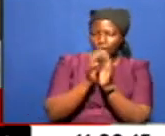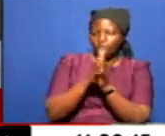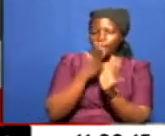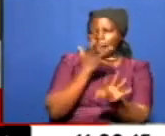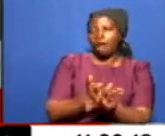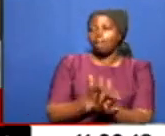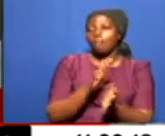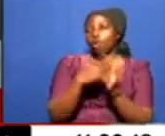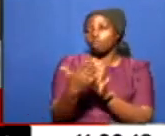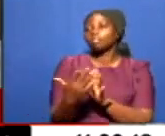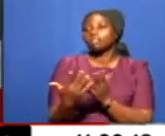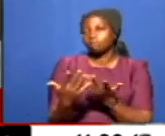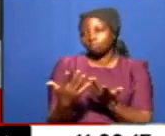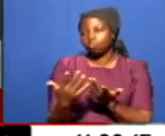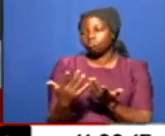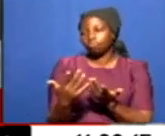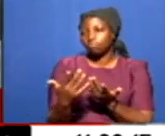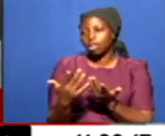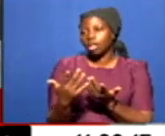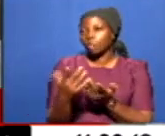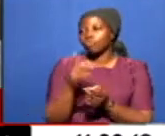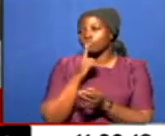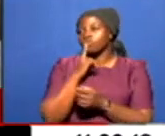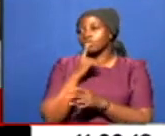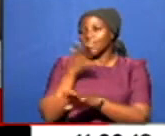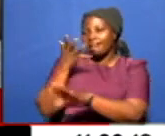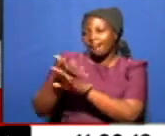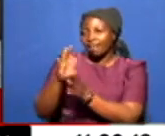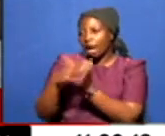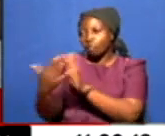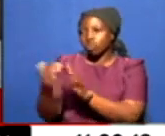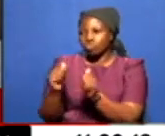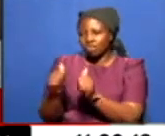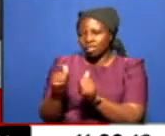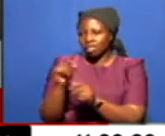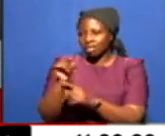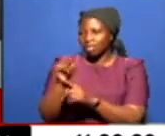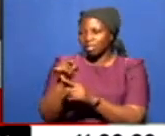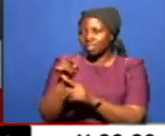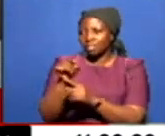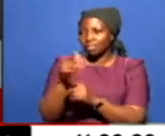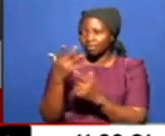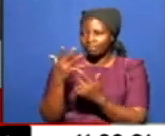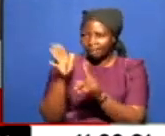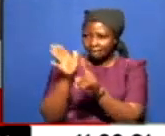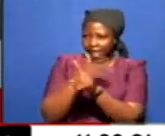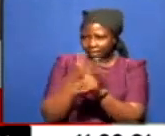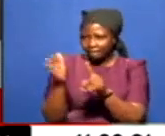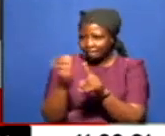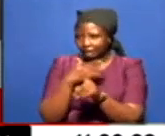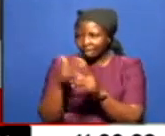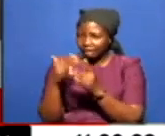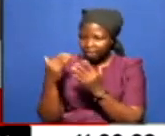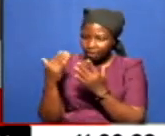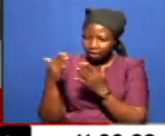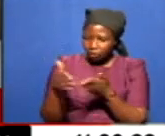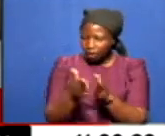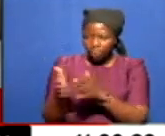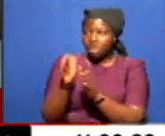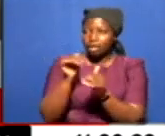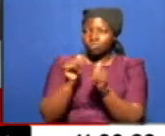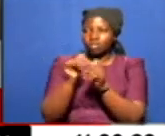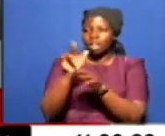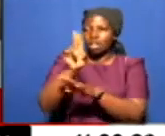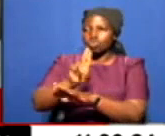approach. True. So the hard approach is the tactical, the techniques that I use,